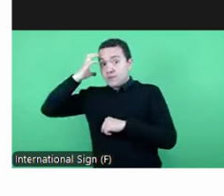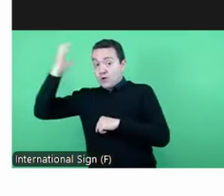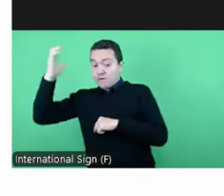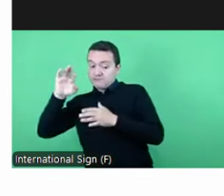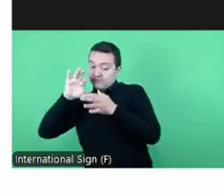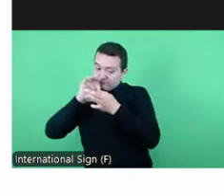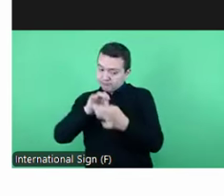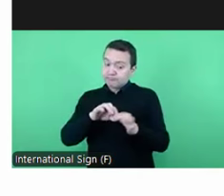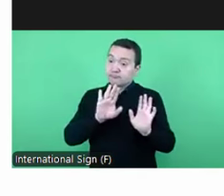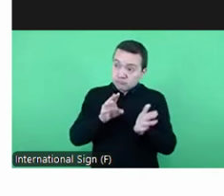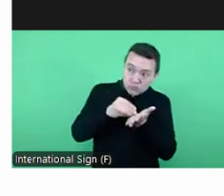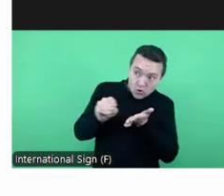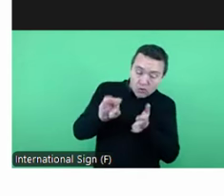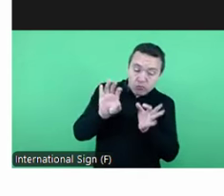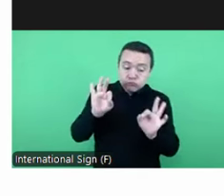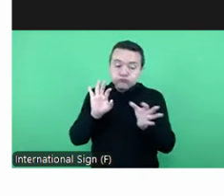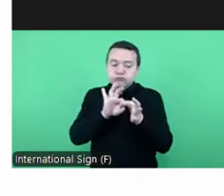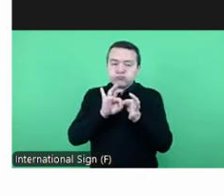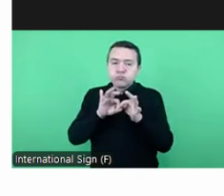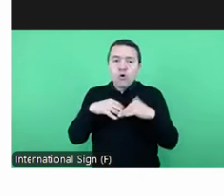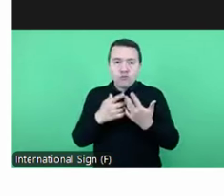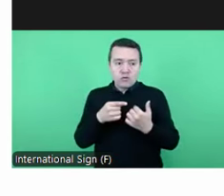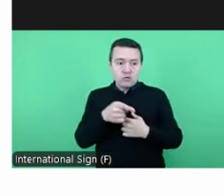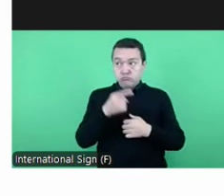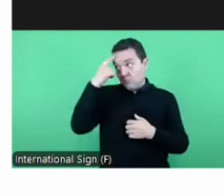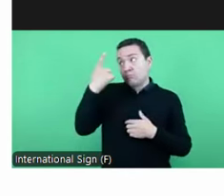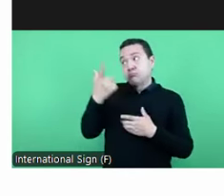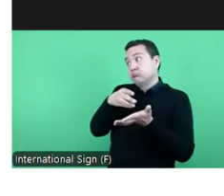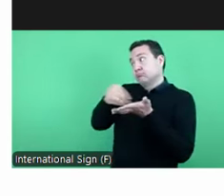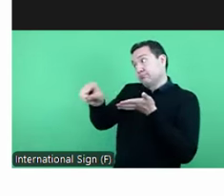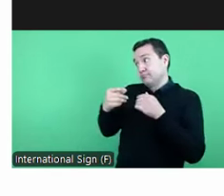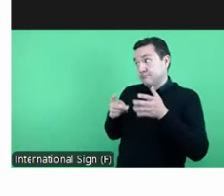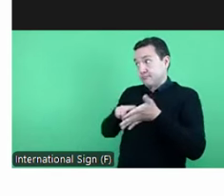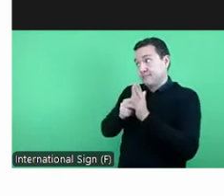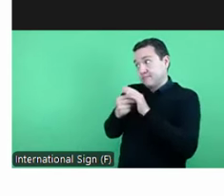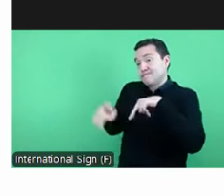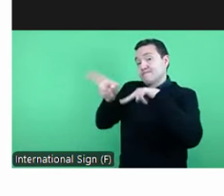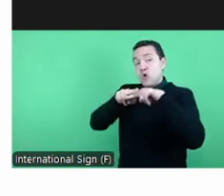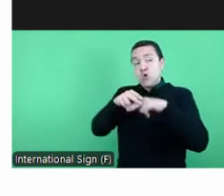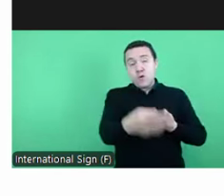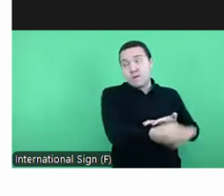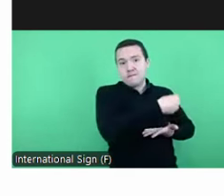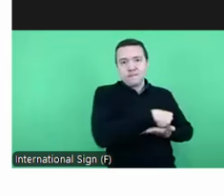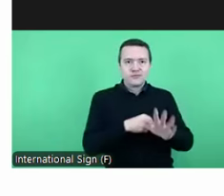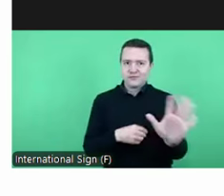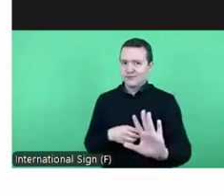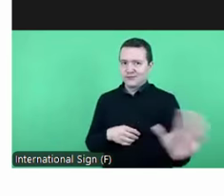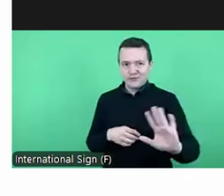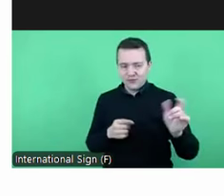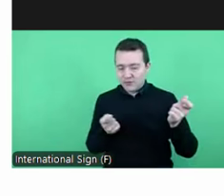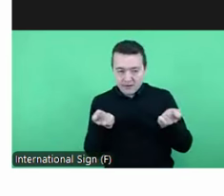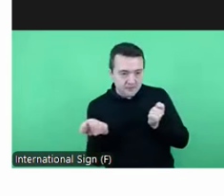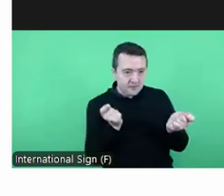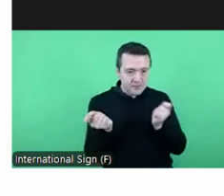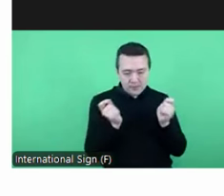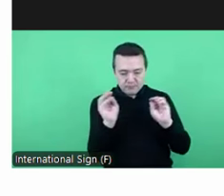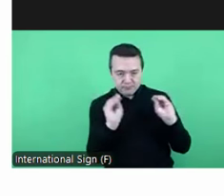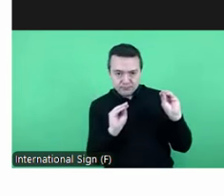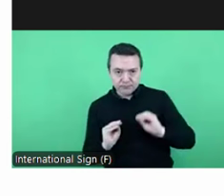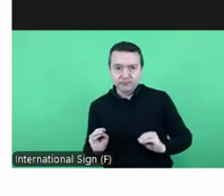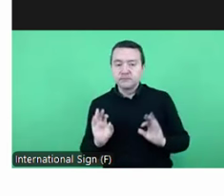cápita, provisions without reforzando increasing esta lógica de eficiencia per del capita mecanismo de expenditure, pago. improving this logic of En efficiency and payment paralelo, al mismo